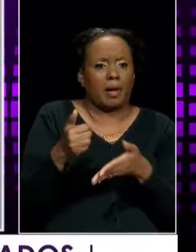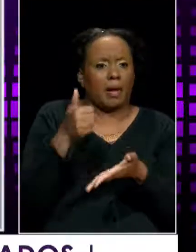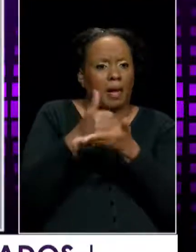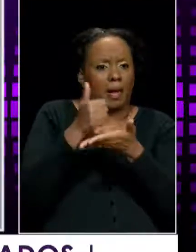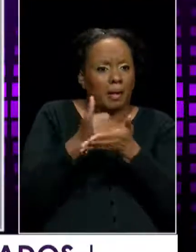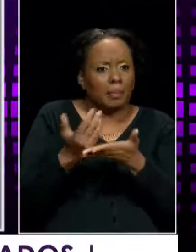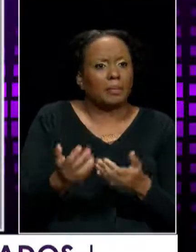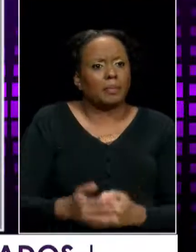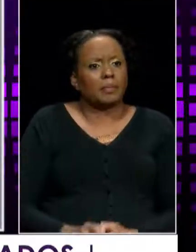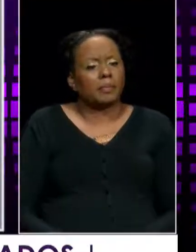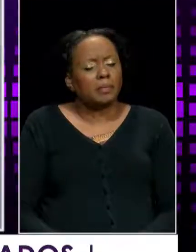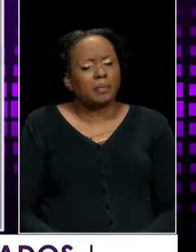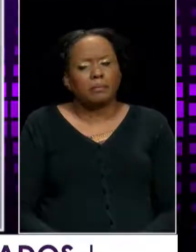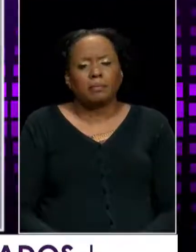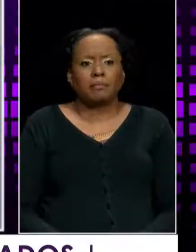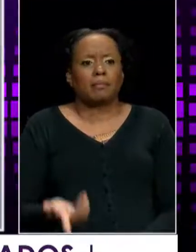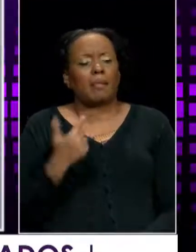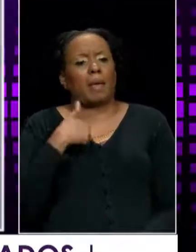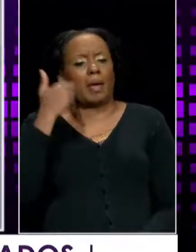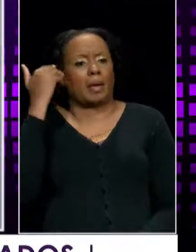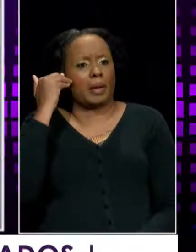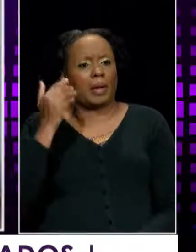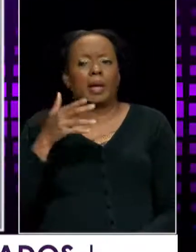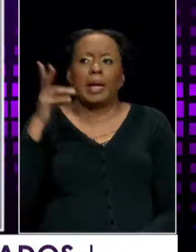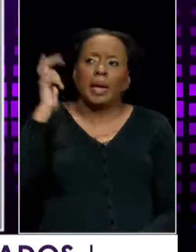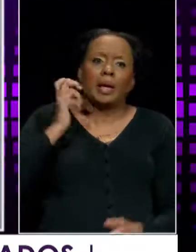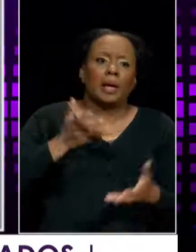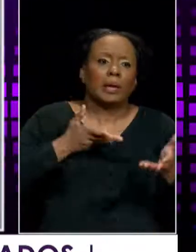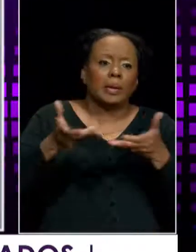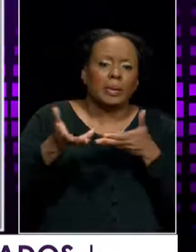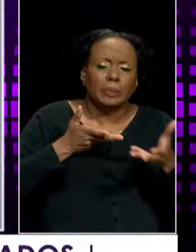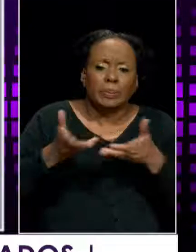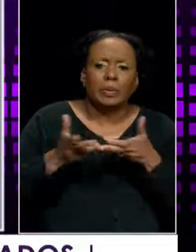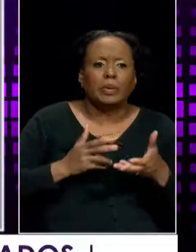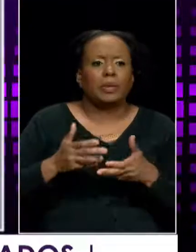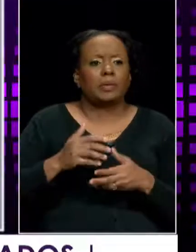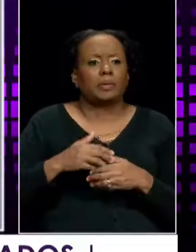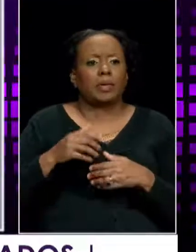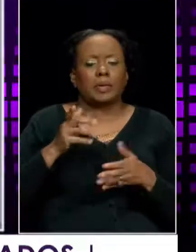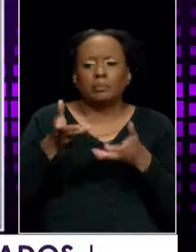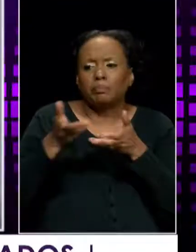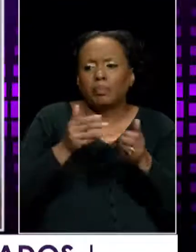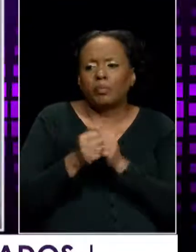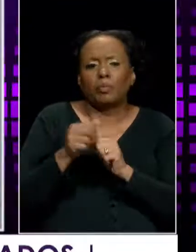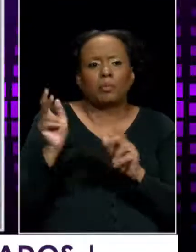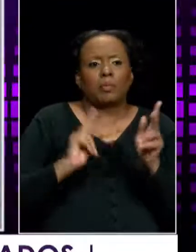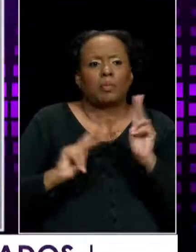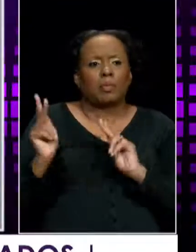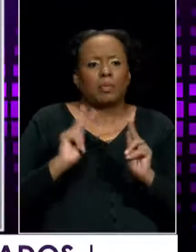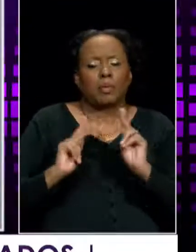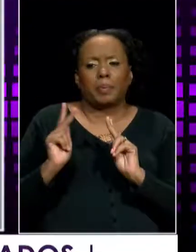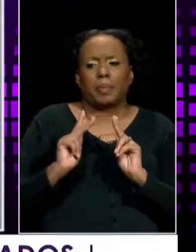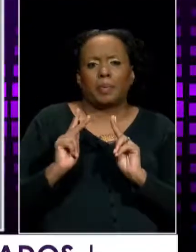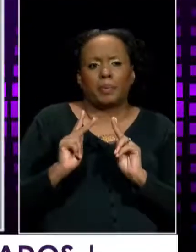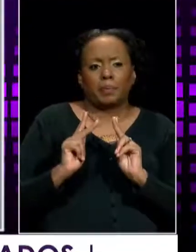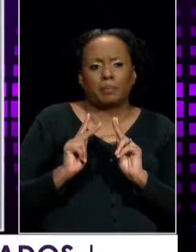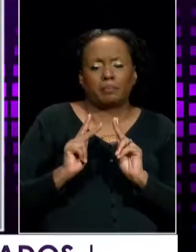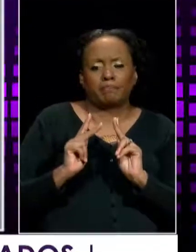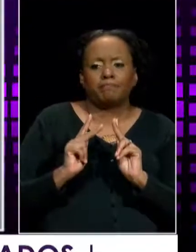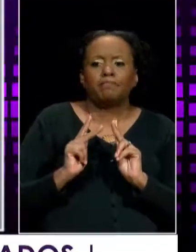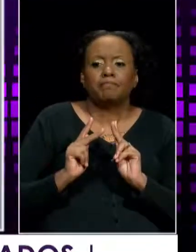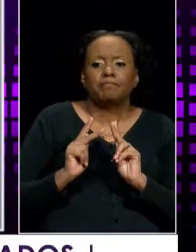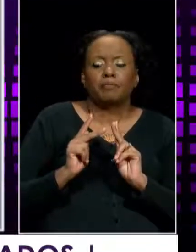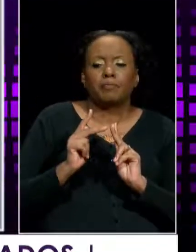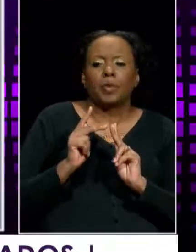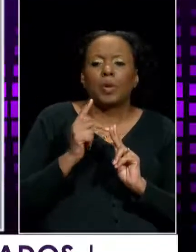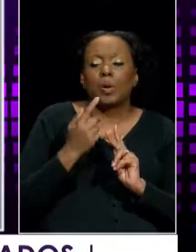after hearing conversations from persons who go to secondary school, because I just left secondary school like a couple of years ago, but after having